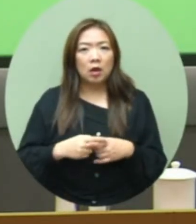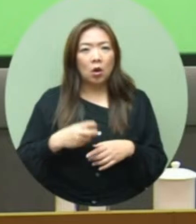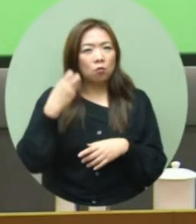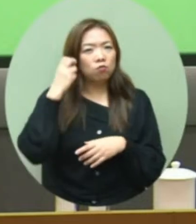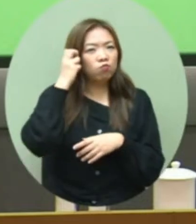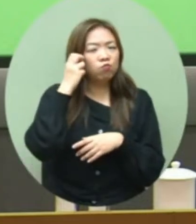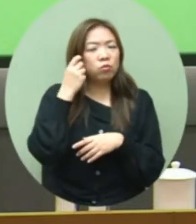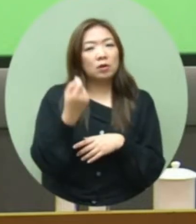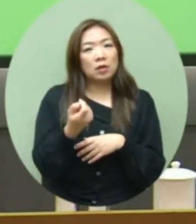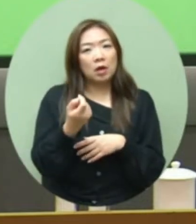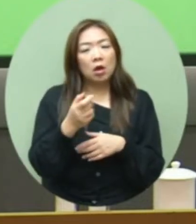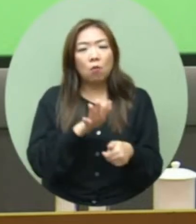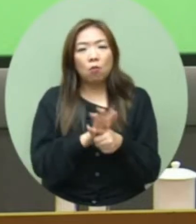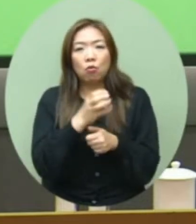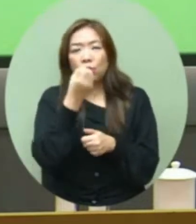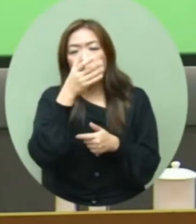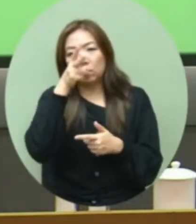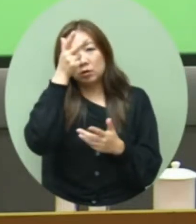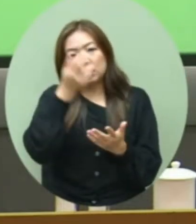at a time.